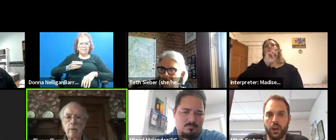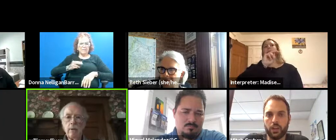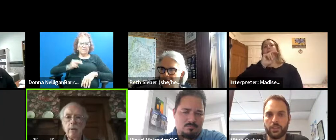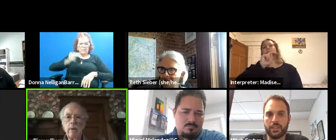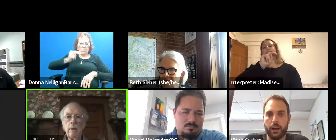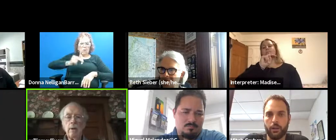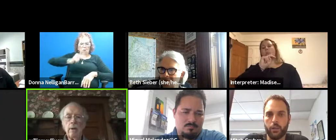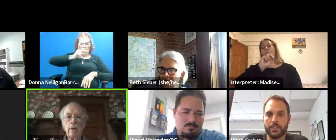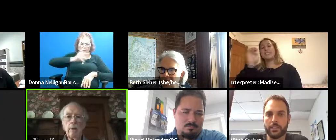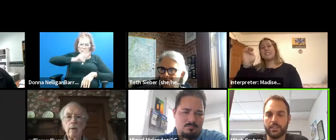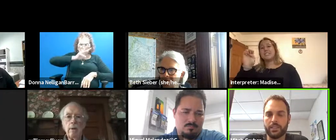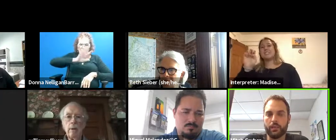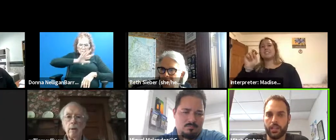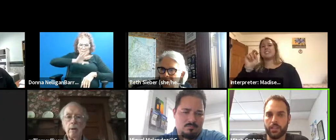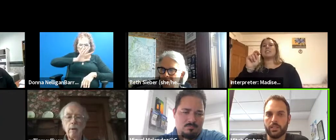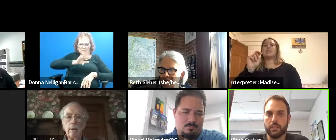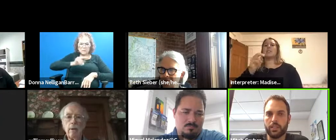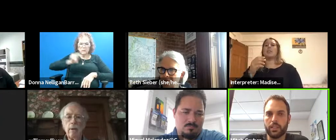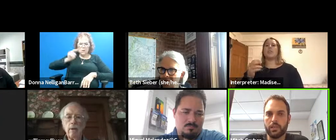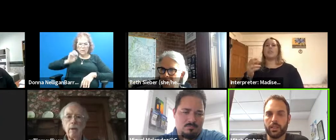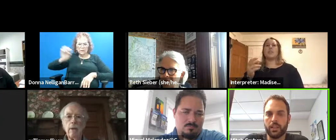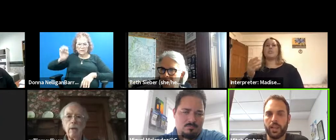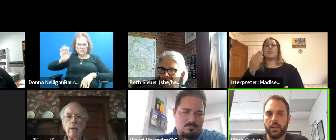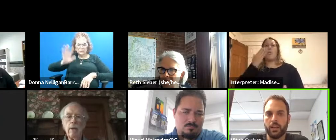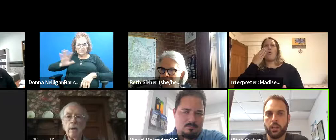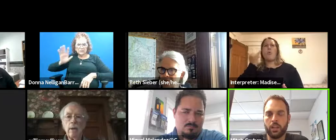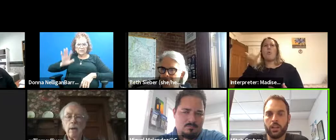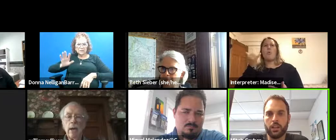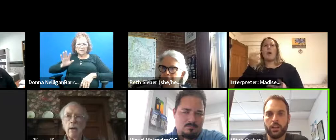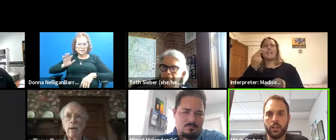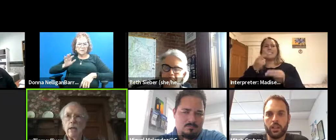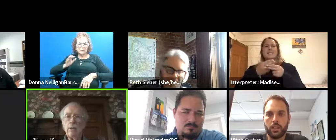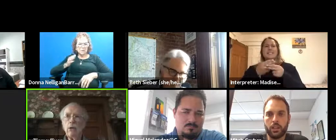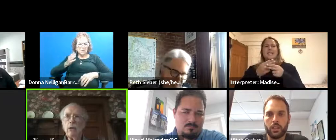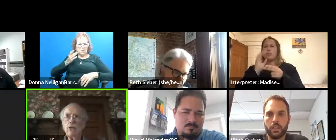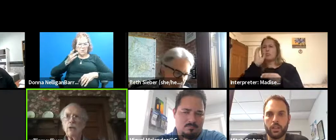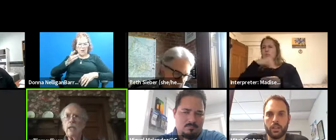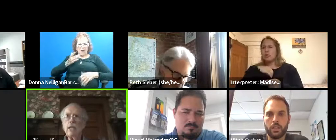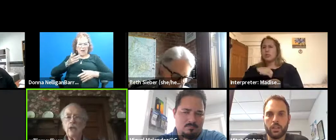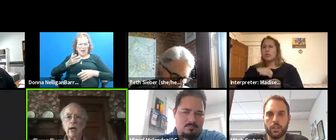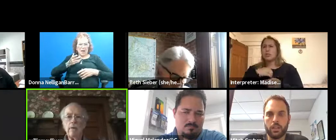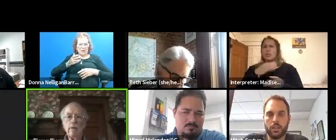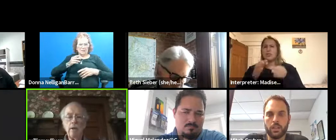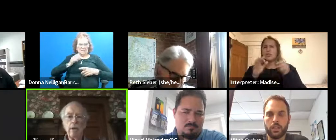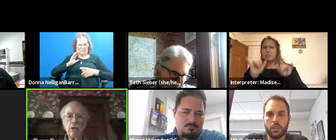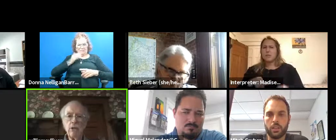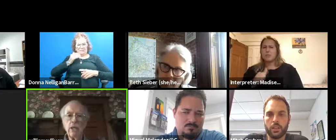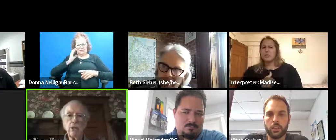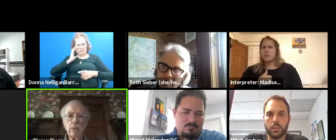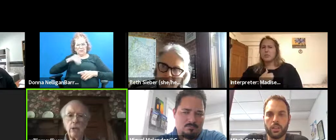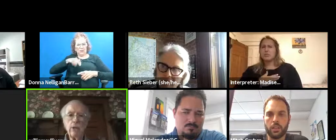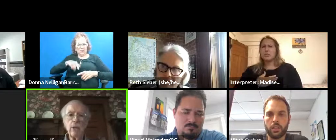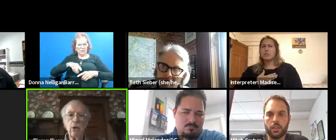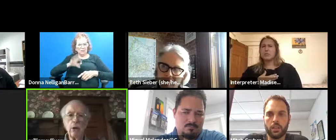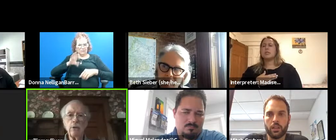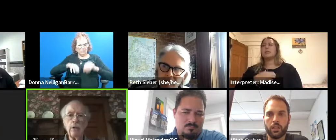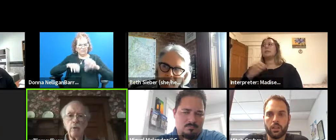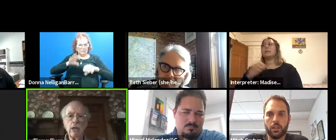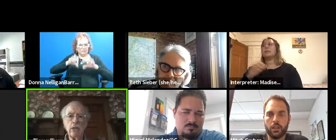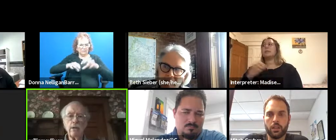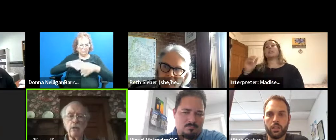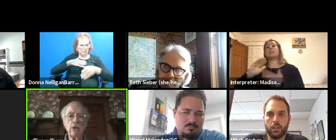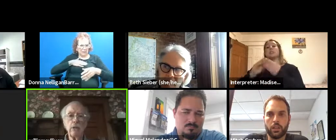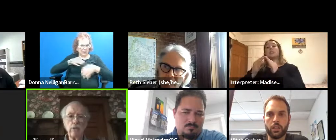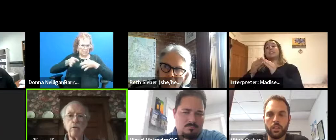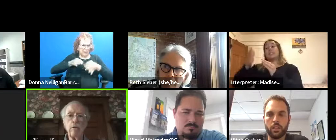not just called southwest and southeast. Can you explain that? Yeah, it's because the east side of the city is substantially larger than